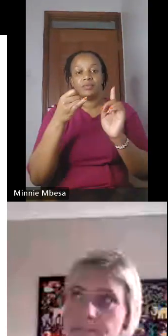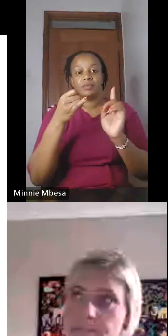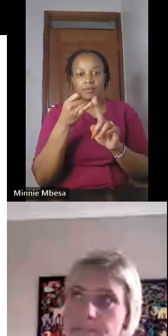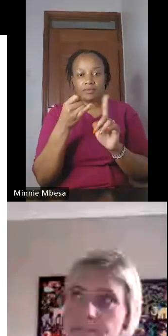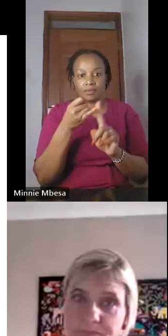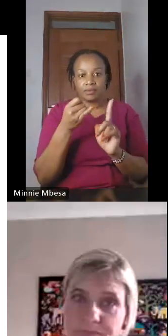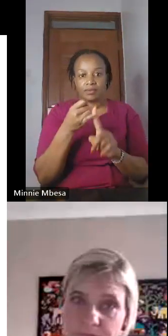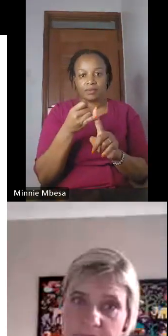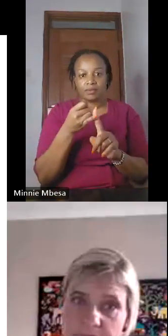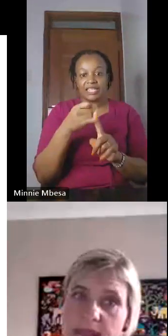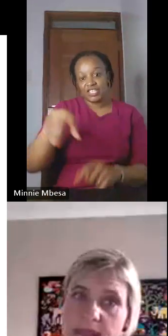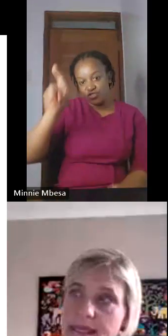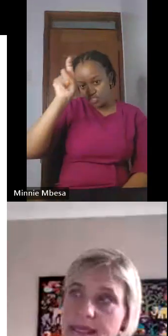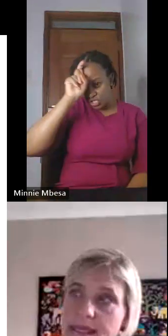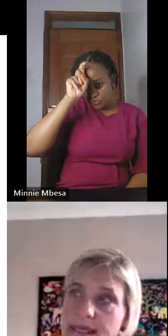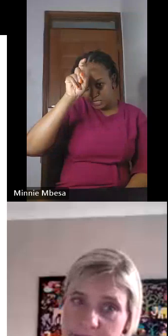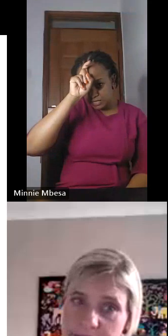Egypt,